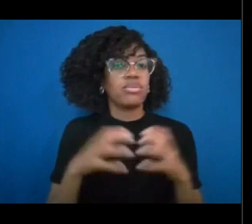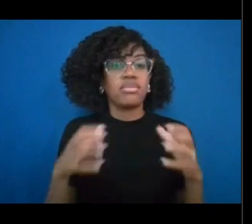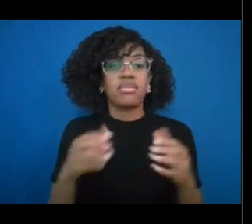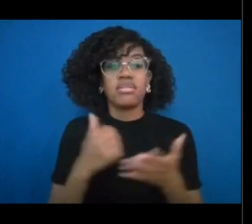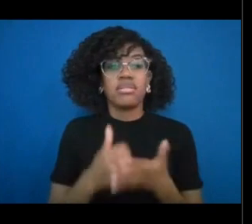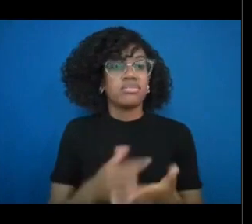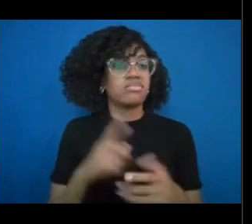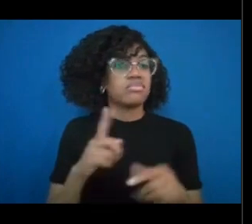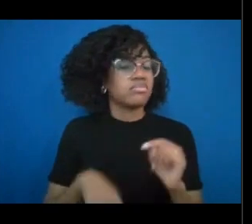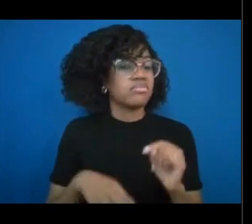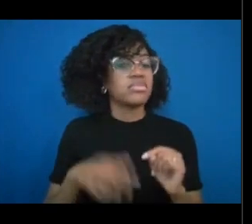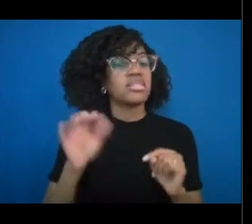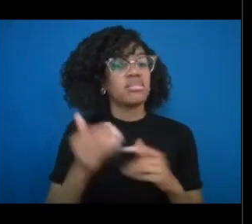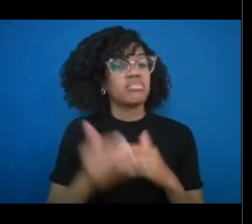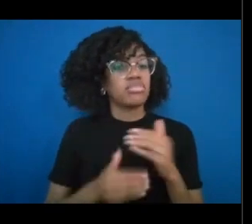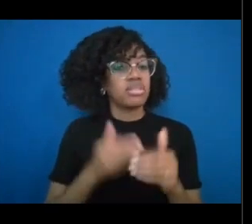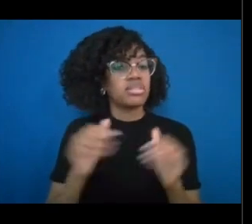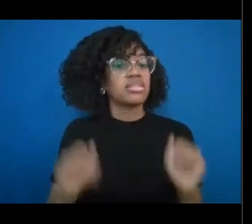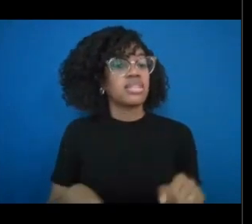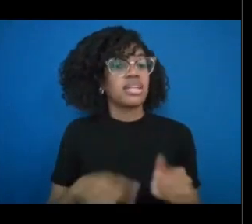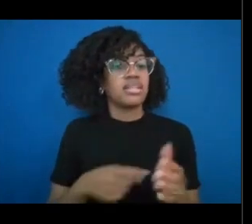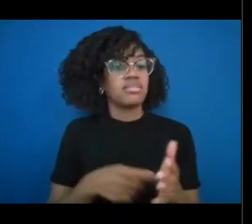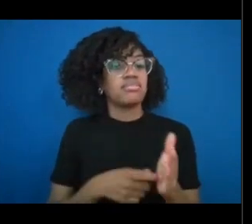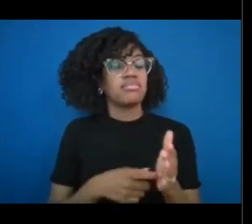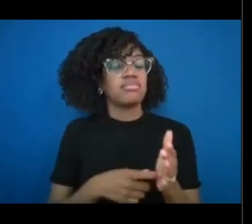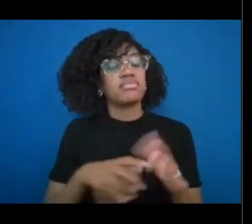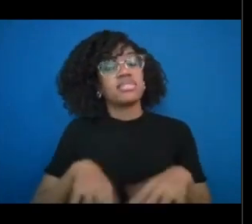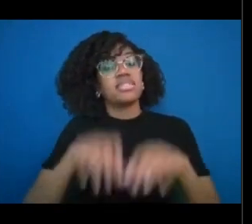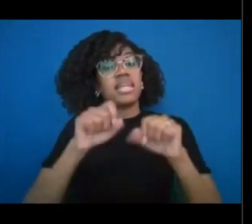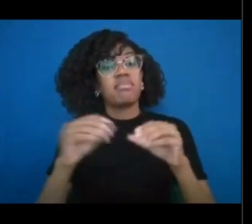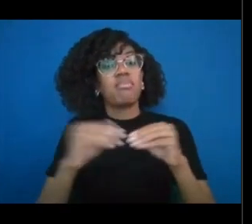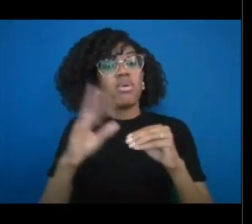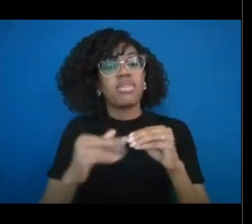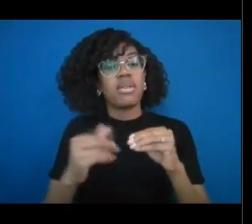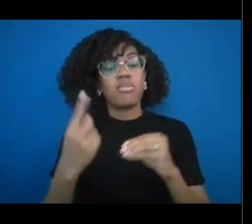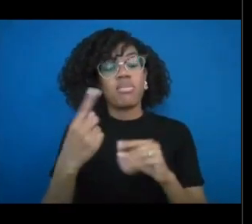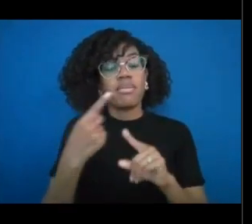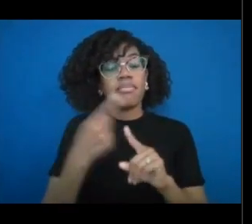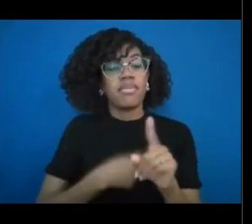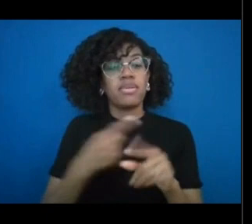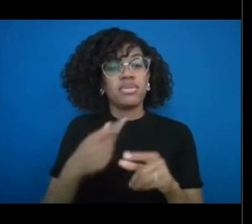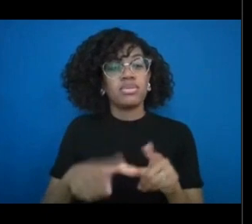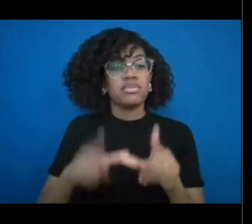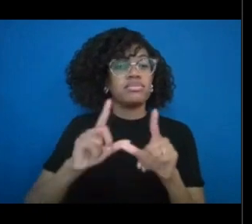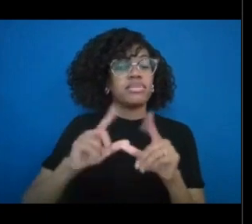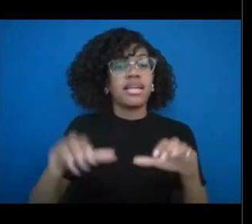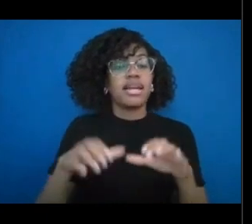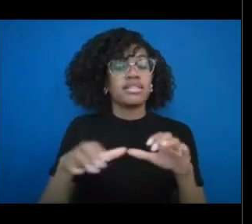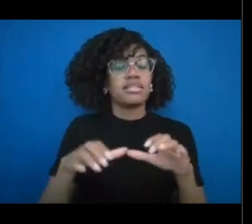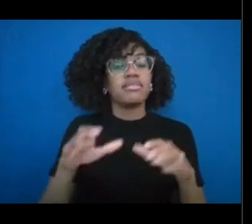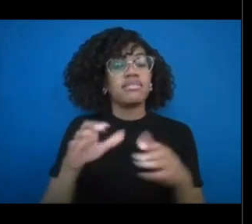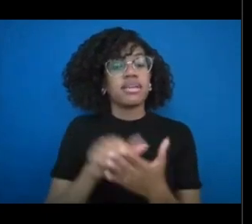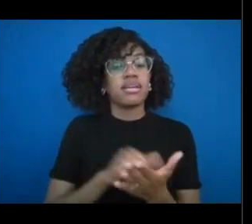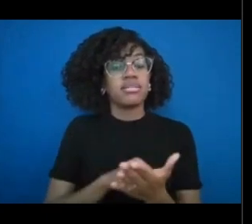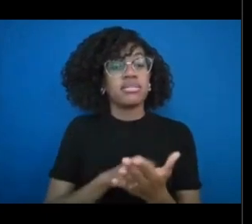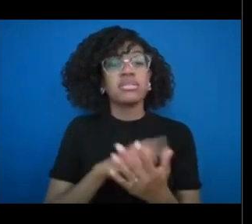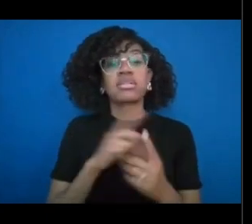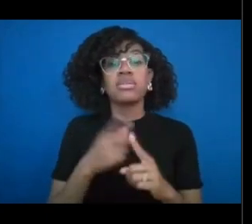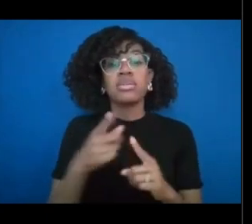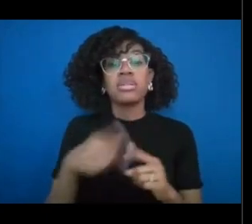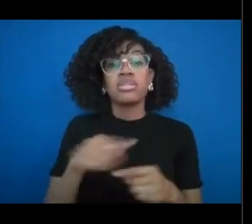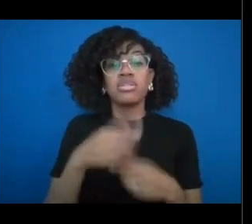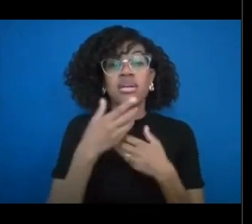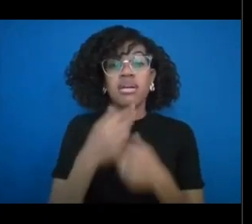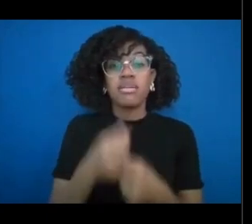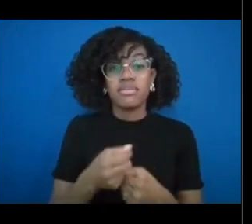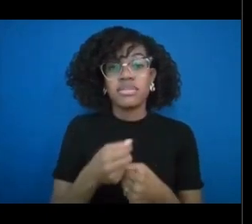That process can take more than a month to get an active account. Once you are confident